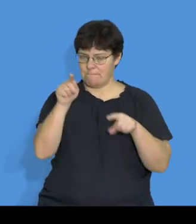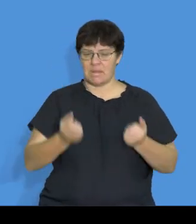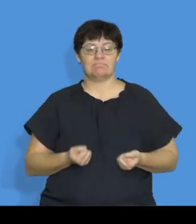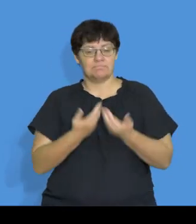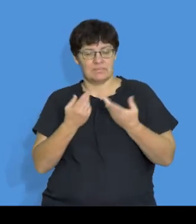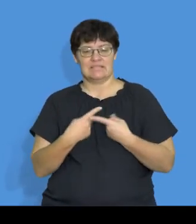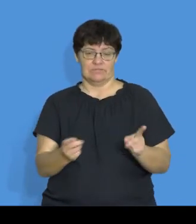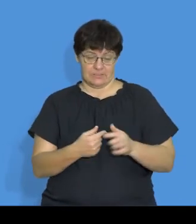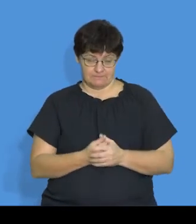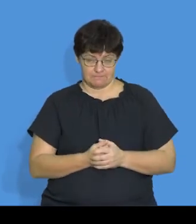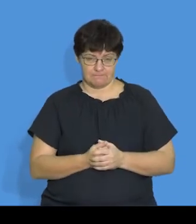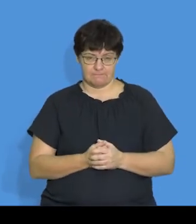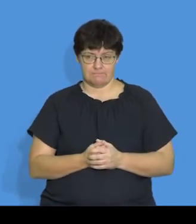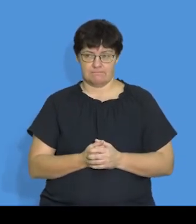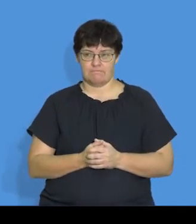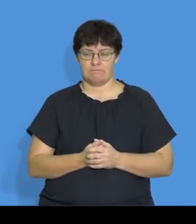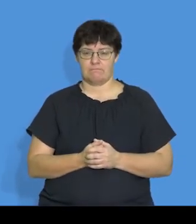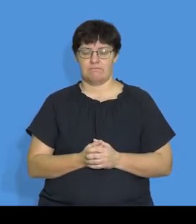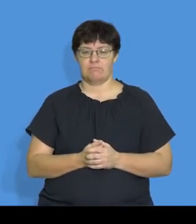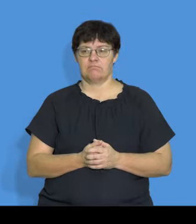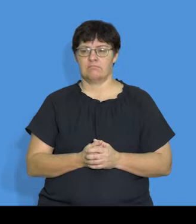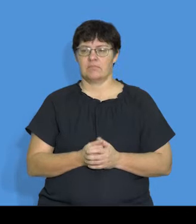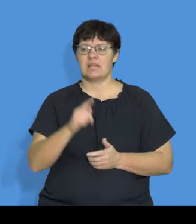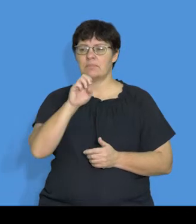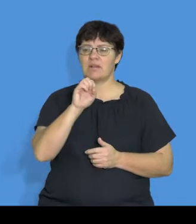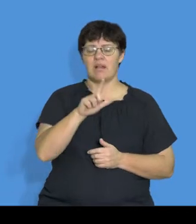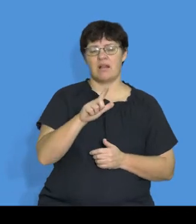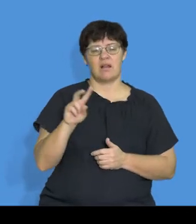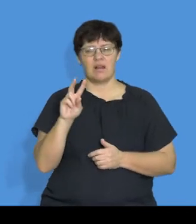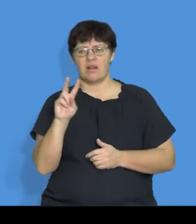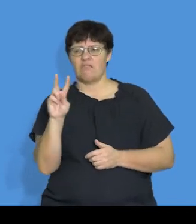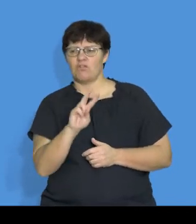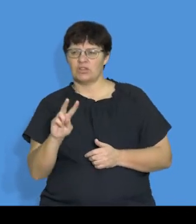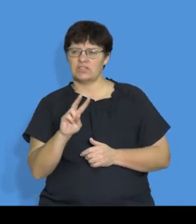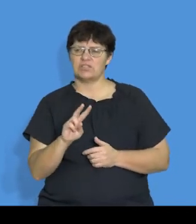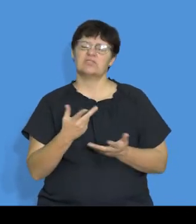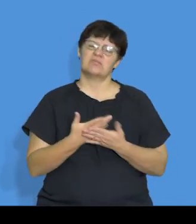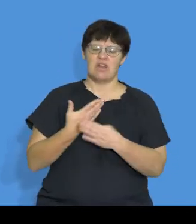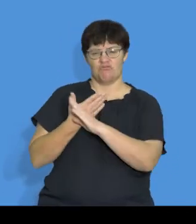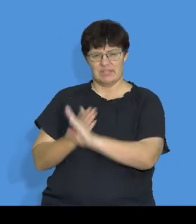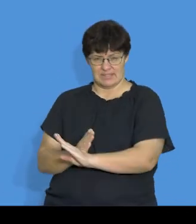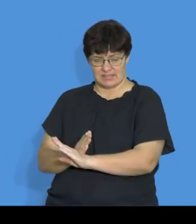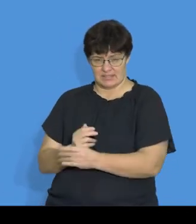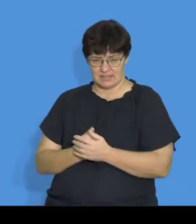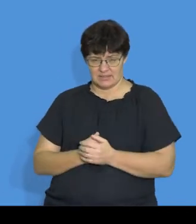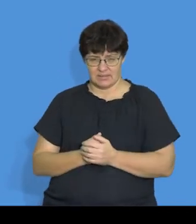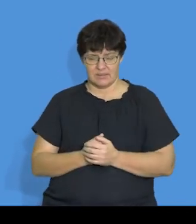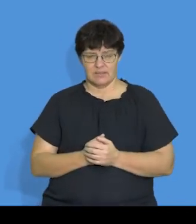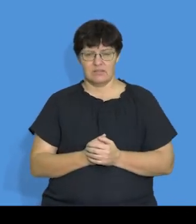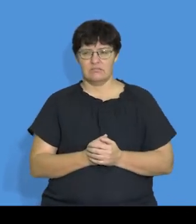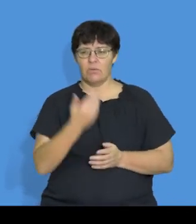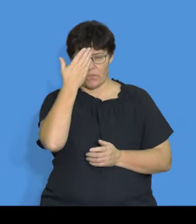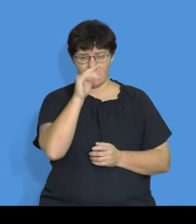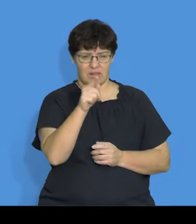form, right? Okay, so terminal is, in as far as terminal potential, terminal voltage and resistance are concerned, we know